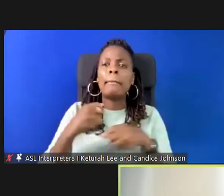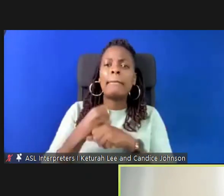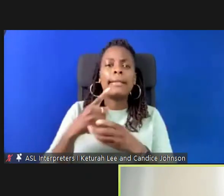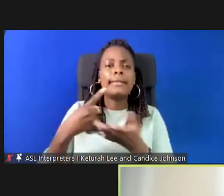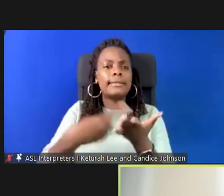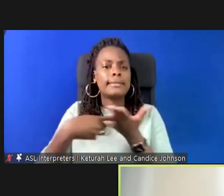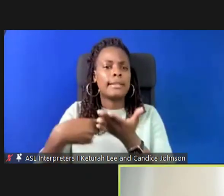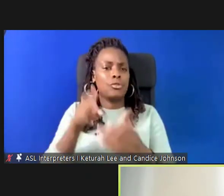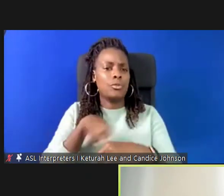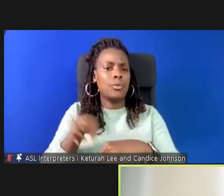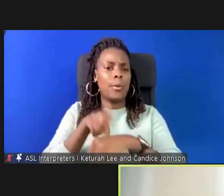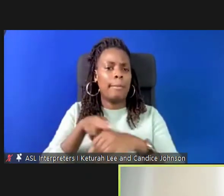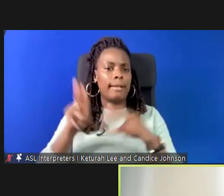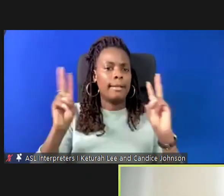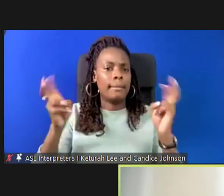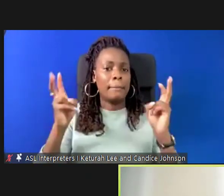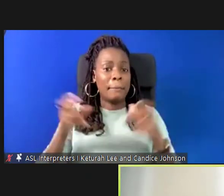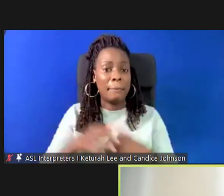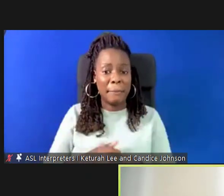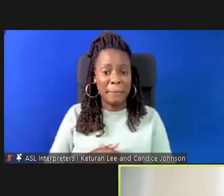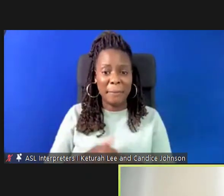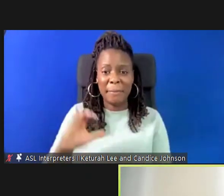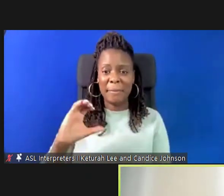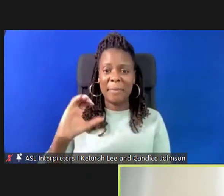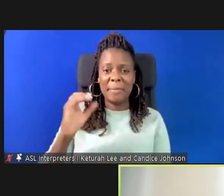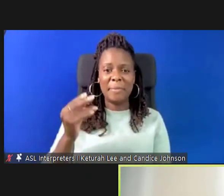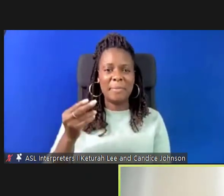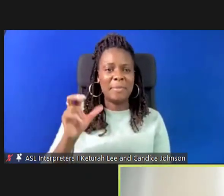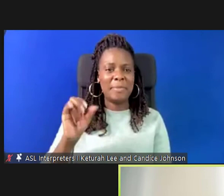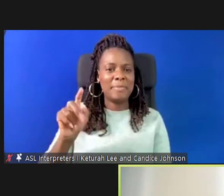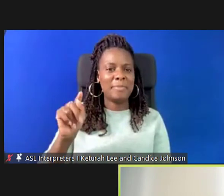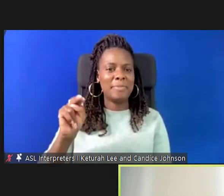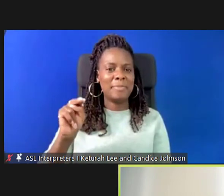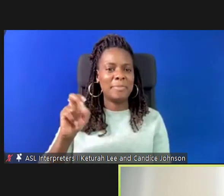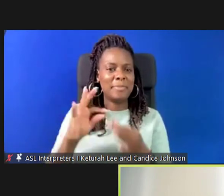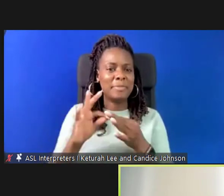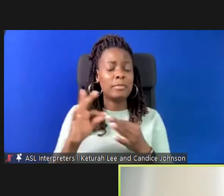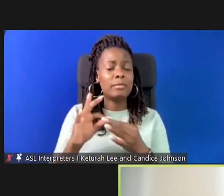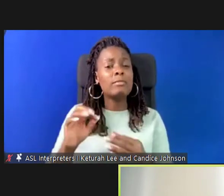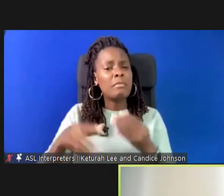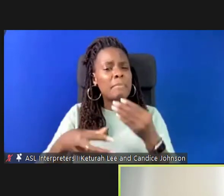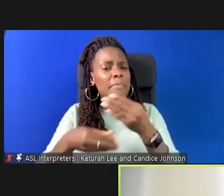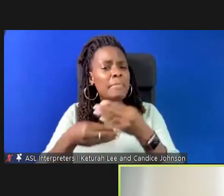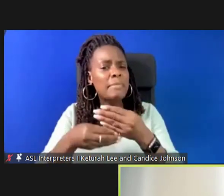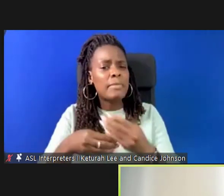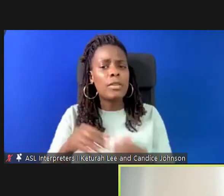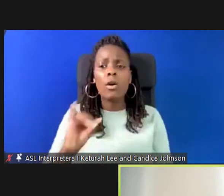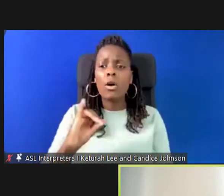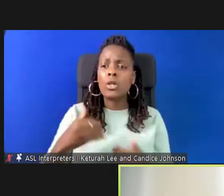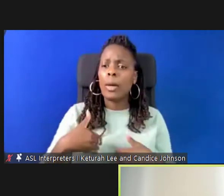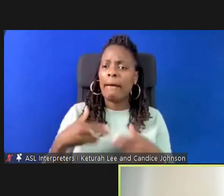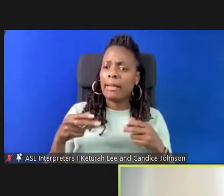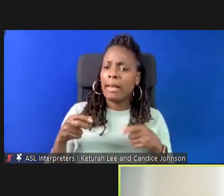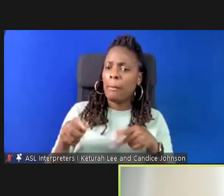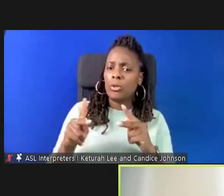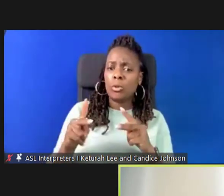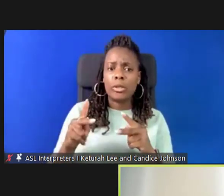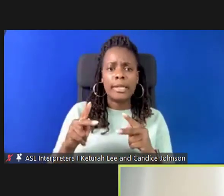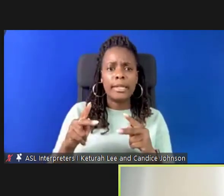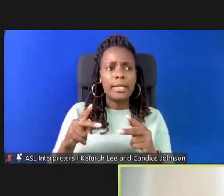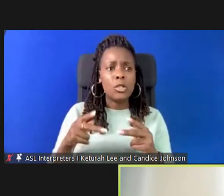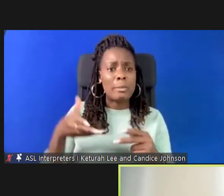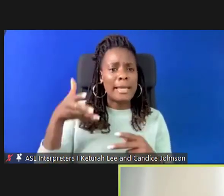And maybe just to add to that, Ashwin, I think also there's this opportunity to be present to someone in their place